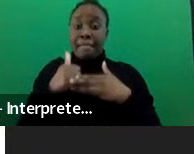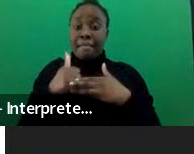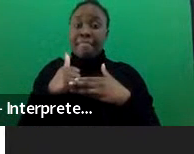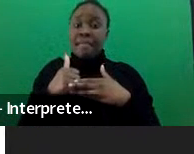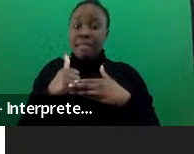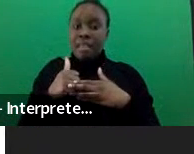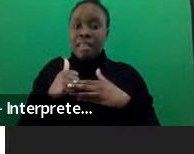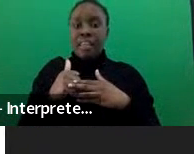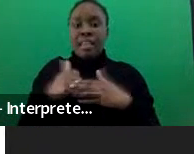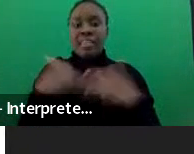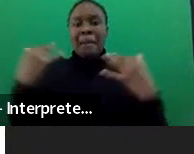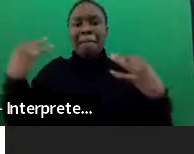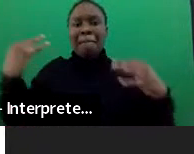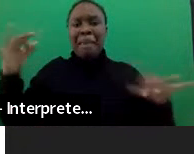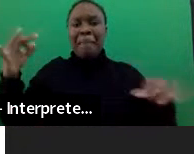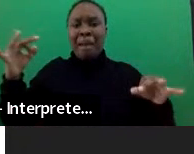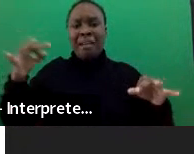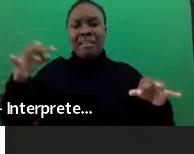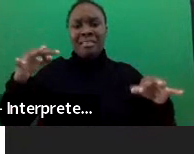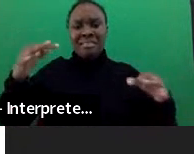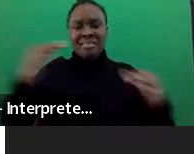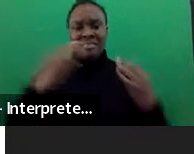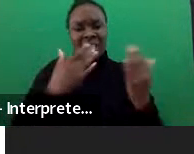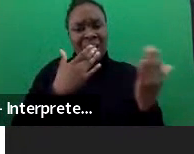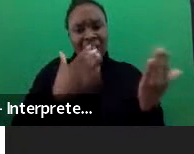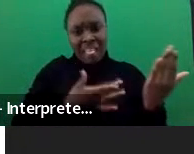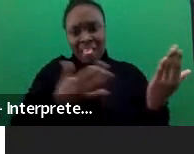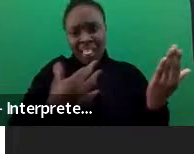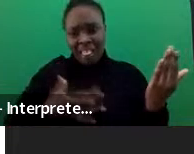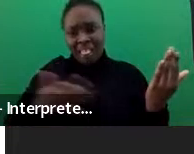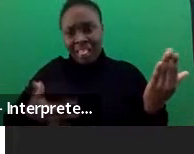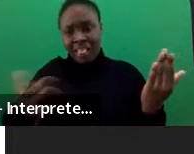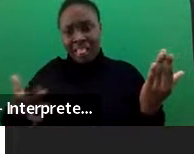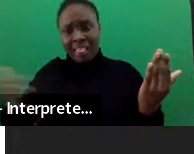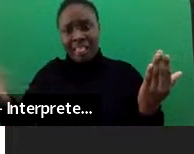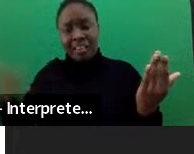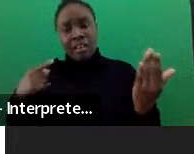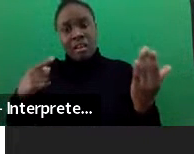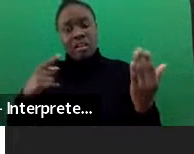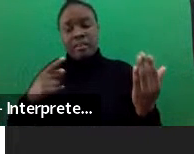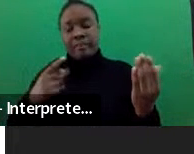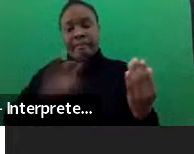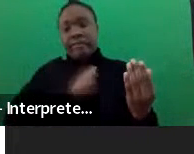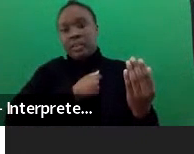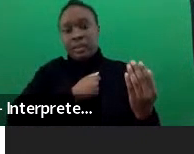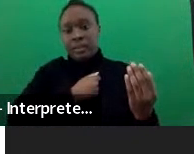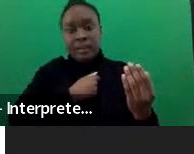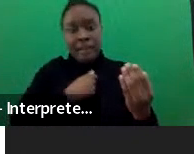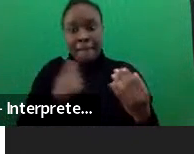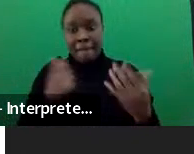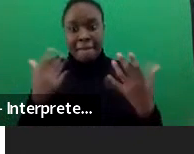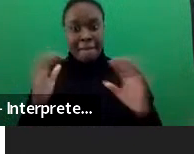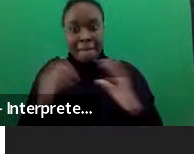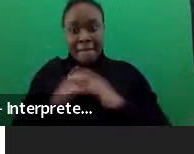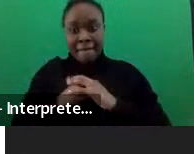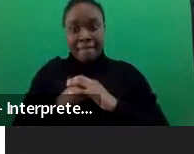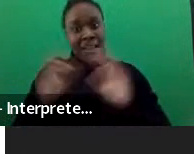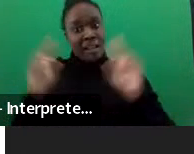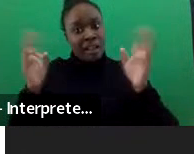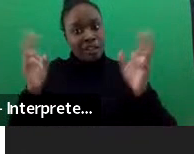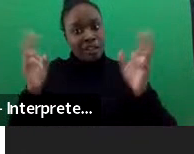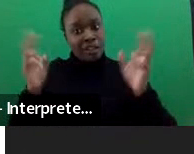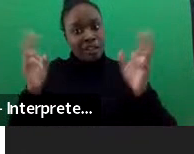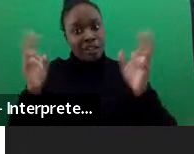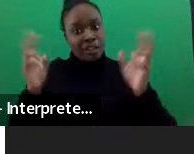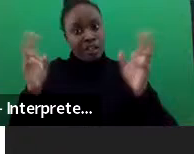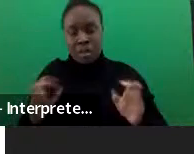manual paper-intensive processes, which were presenting a whole lot of issues, both for